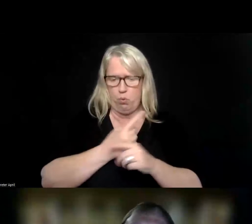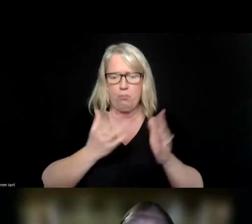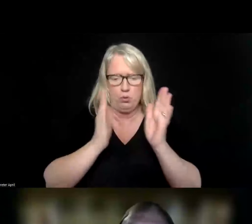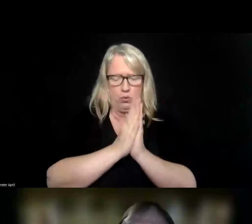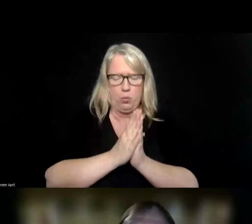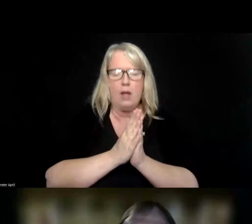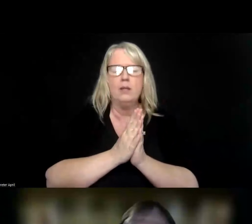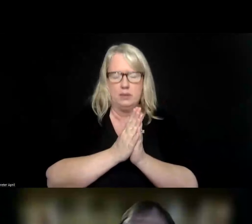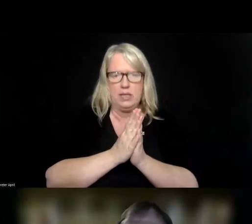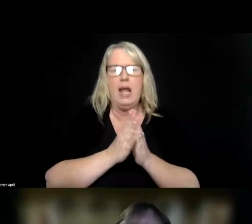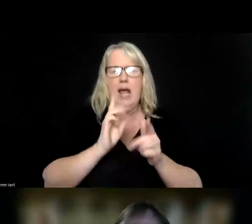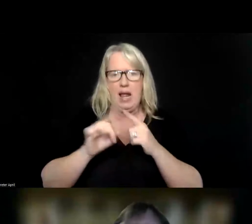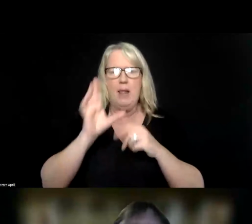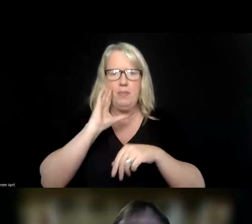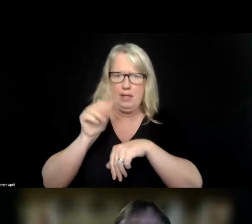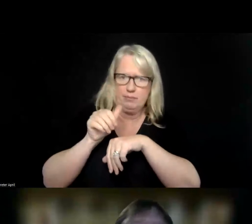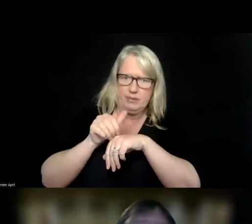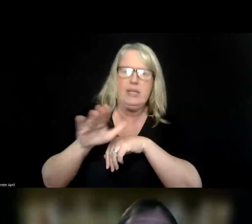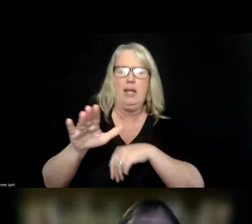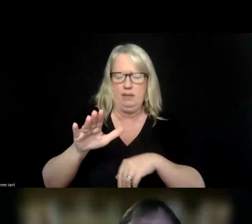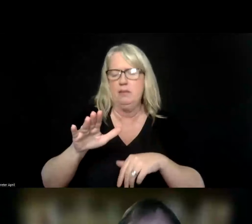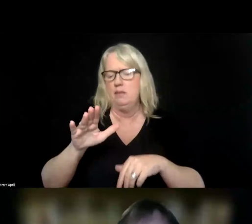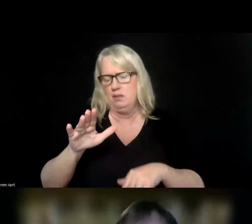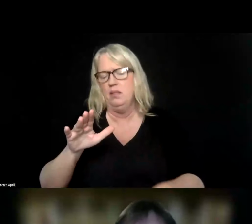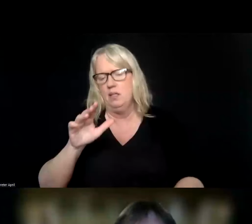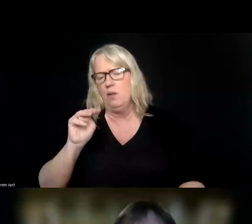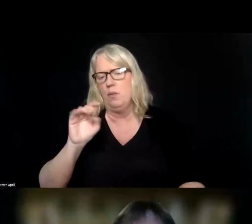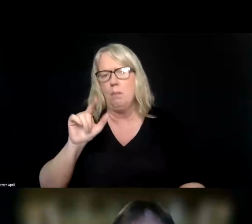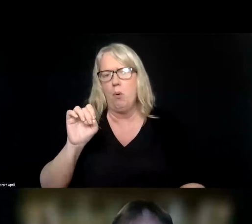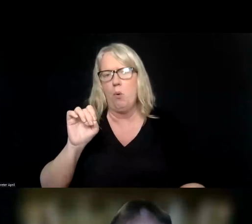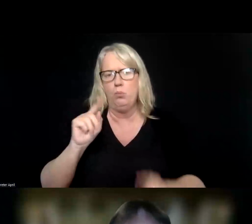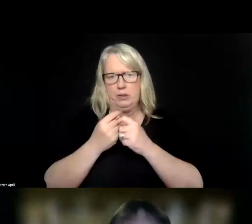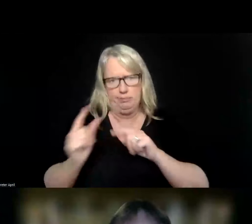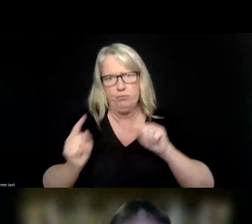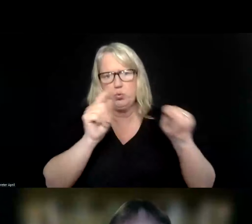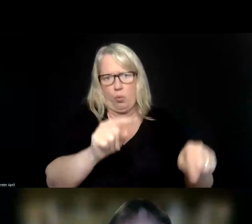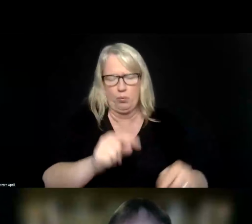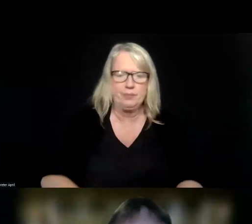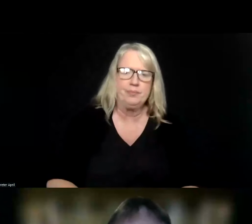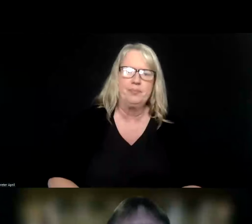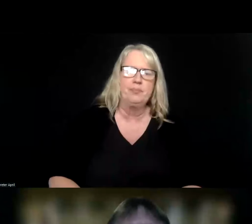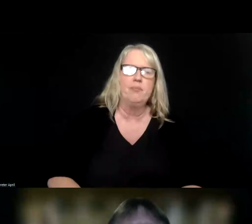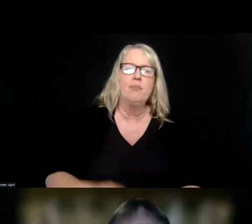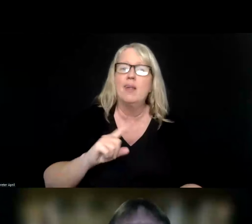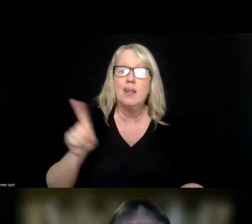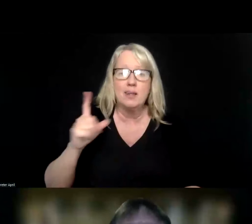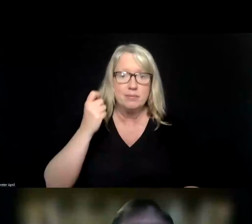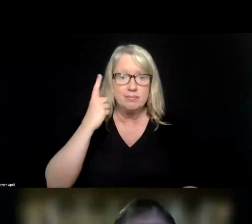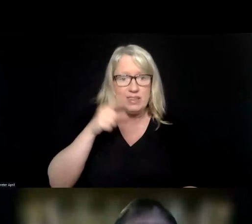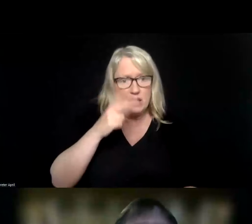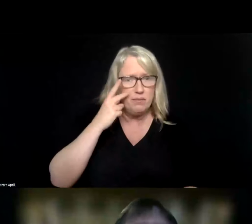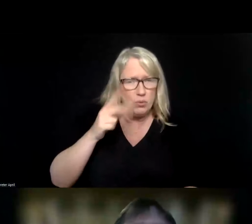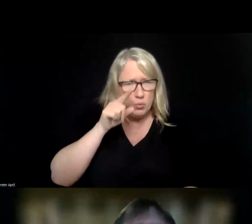then deploy the mobile crisis team in that way. However, if you look at the